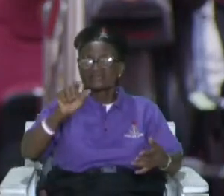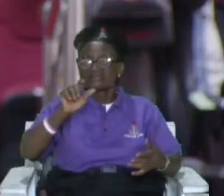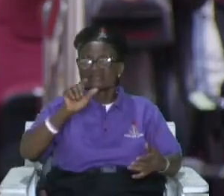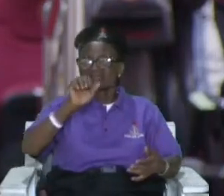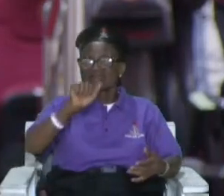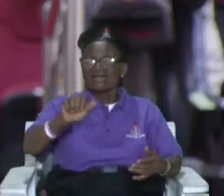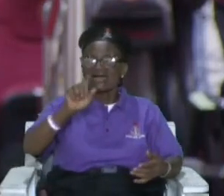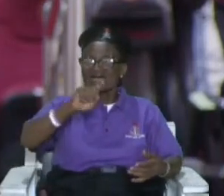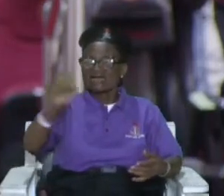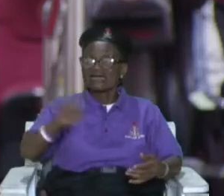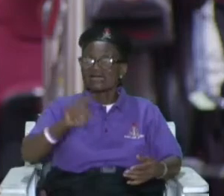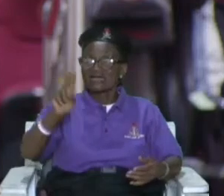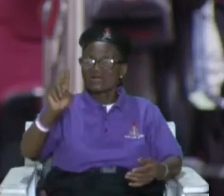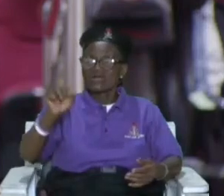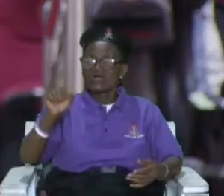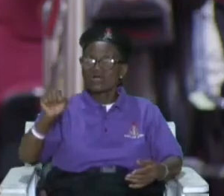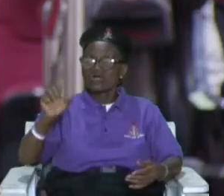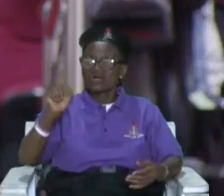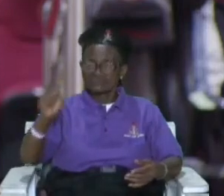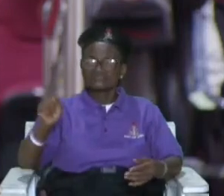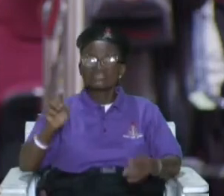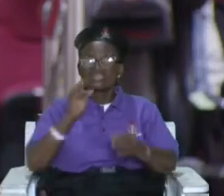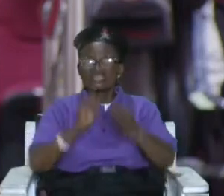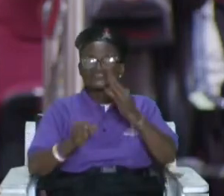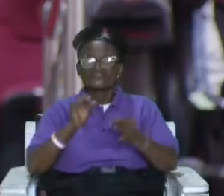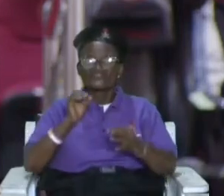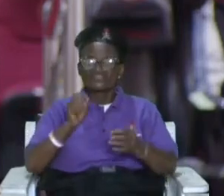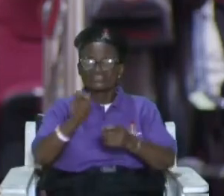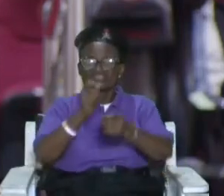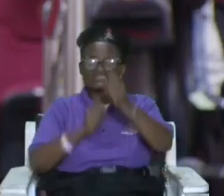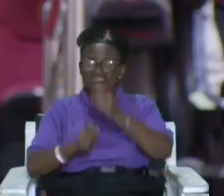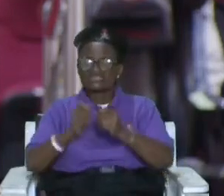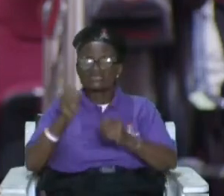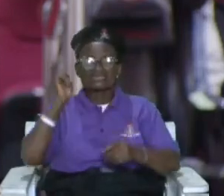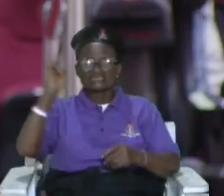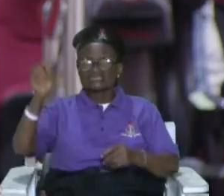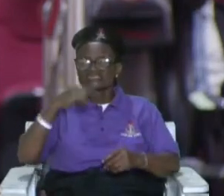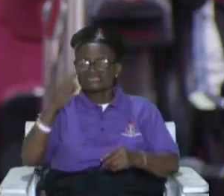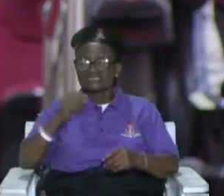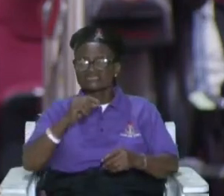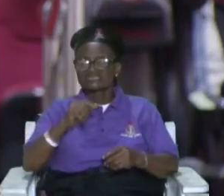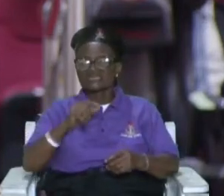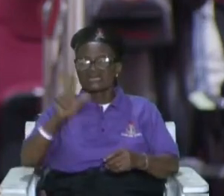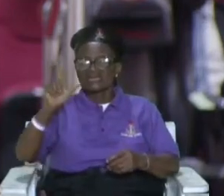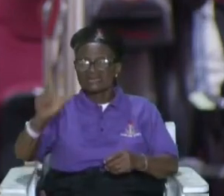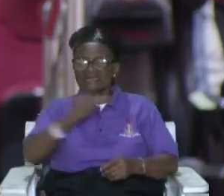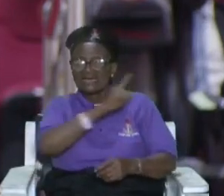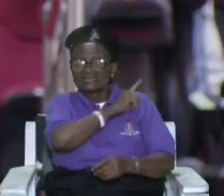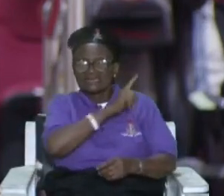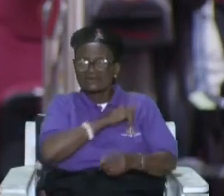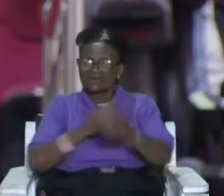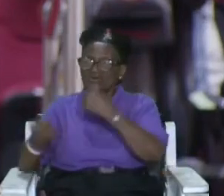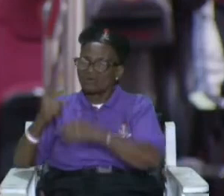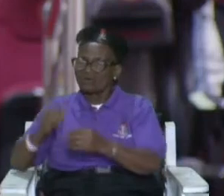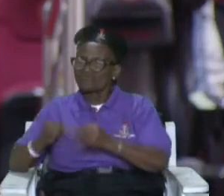if instead of saying, "Lazarus, come forth," if he had stood before the tomb and